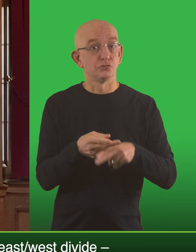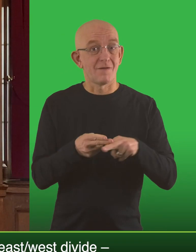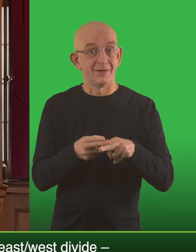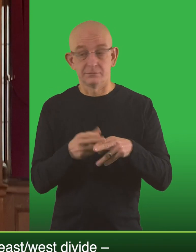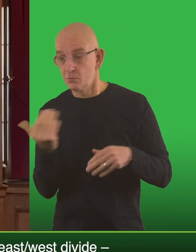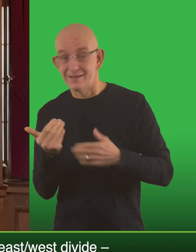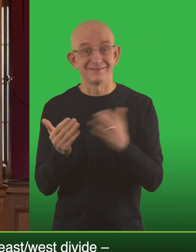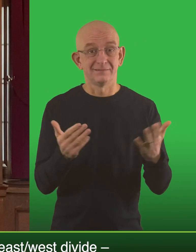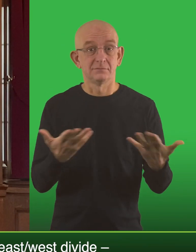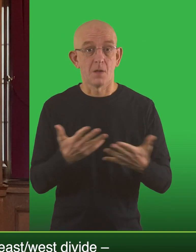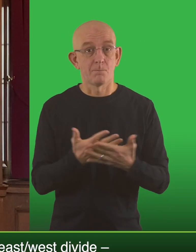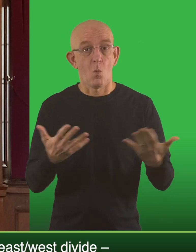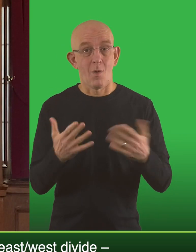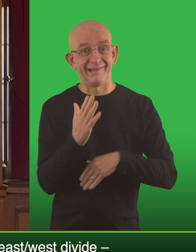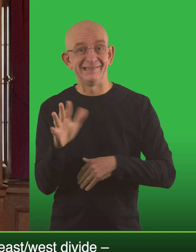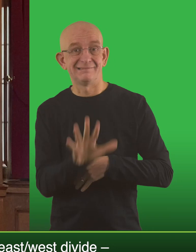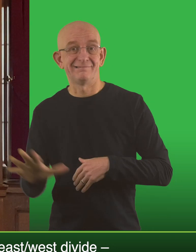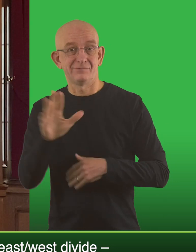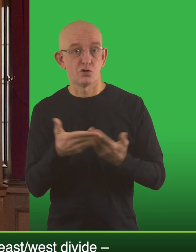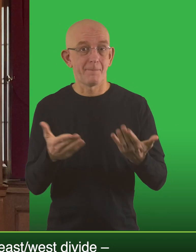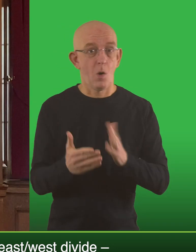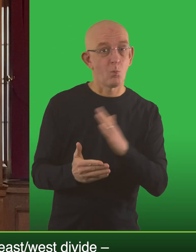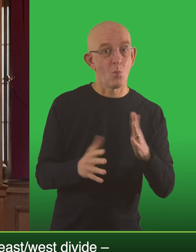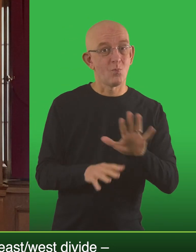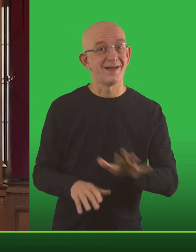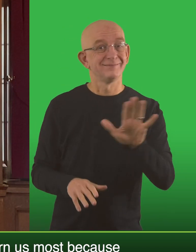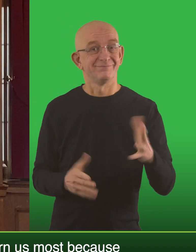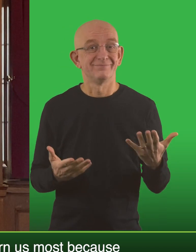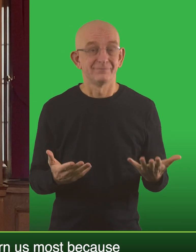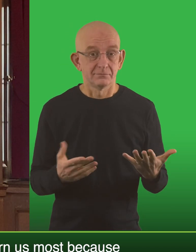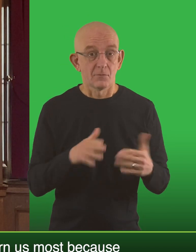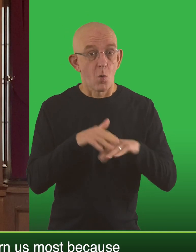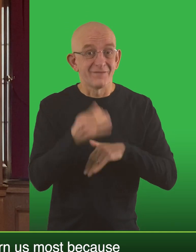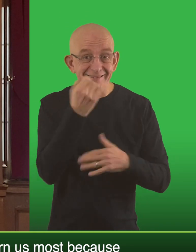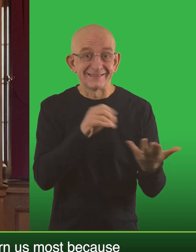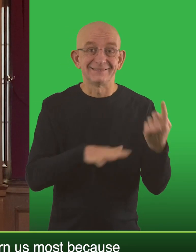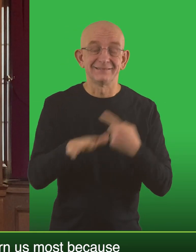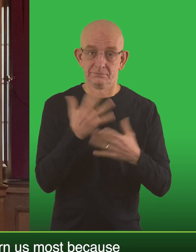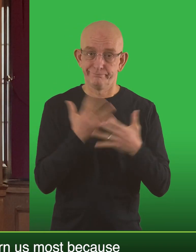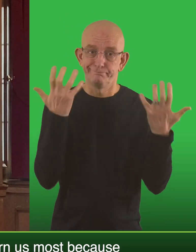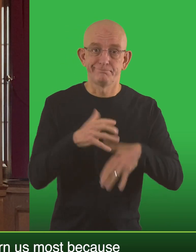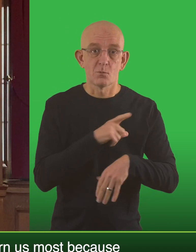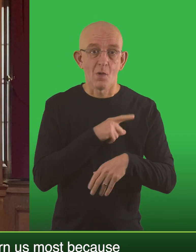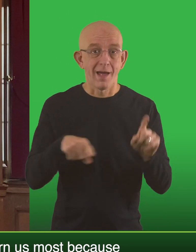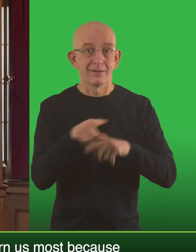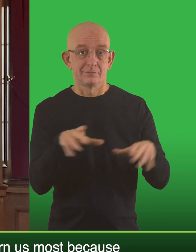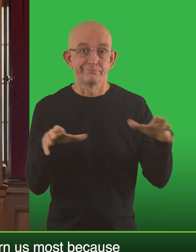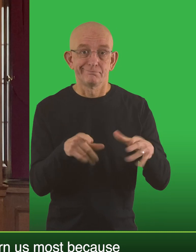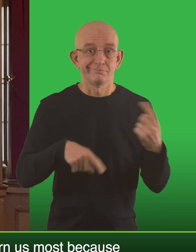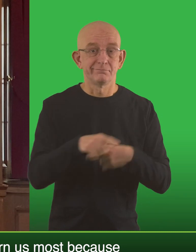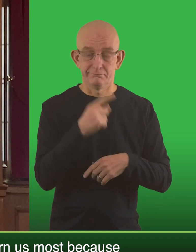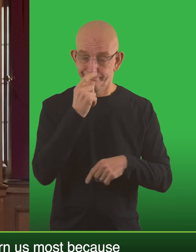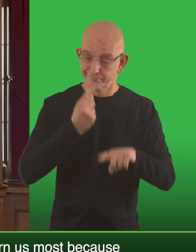for Sheffield, there's an east-west divide, much higher in the east than the west. It's the over 60s that still concern us most because they're the